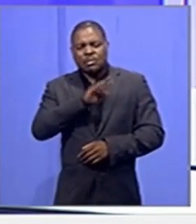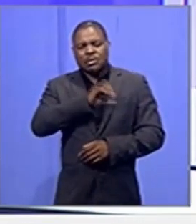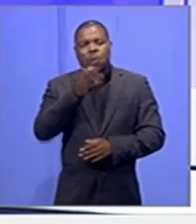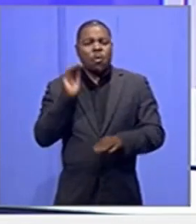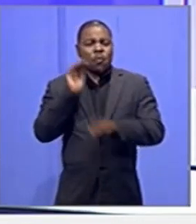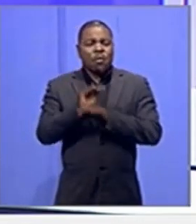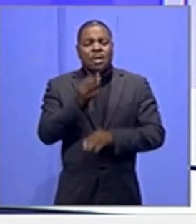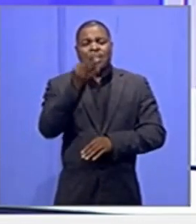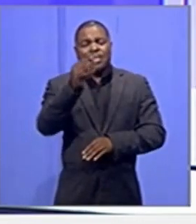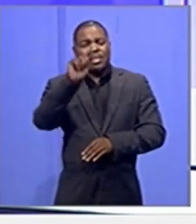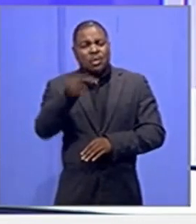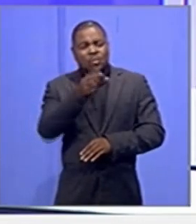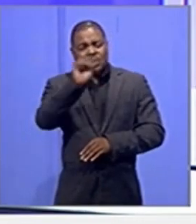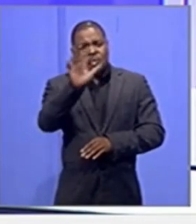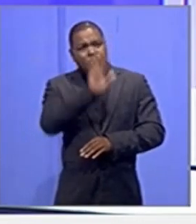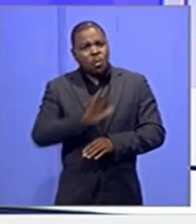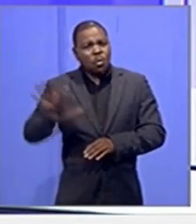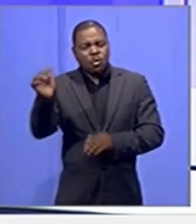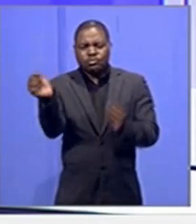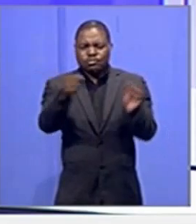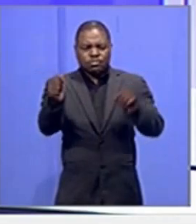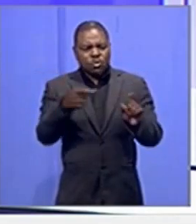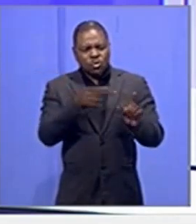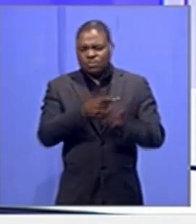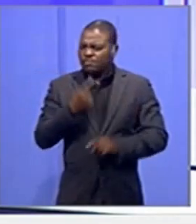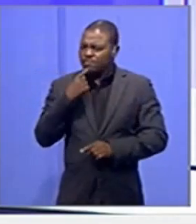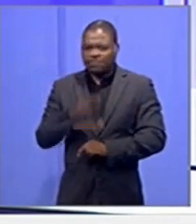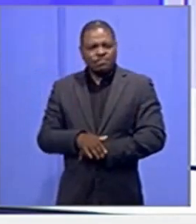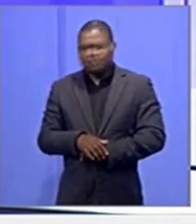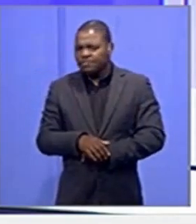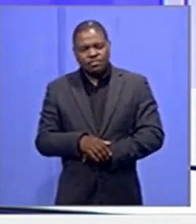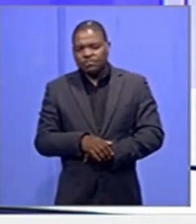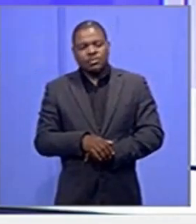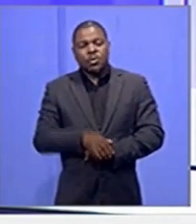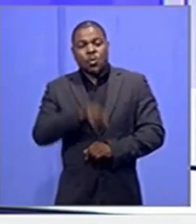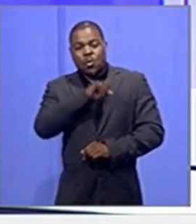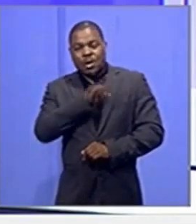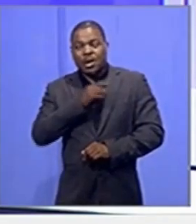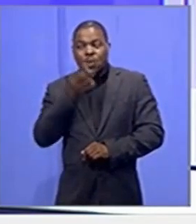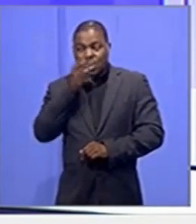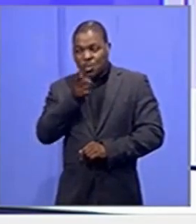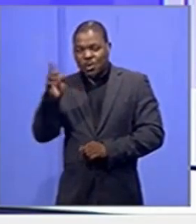bophara pele ga mogwanto wa bona. O re nepo ka kgato yeo e be le go ba thušetša.